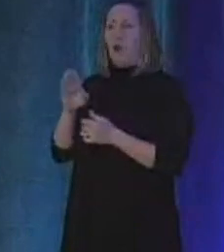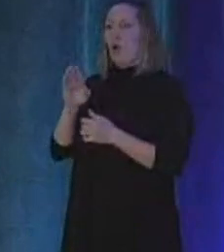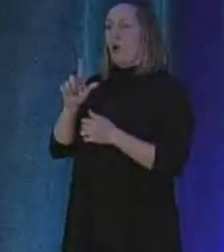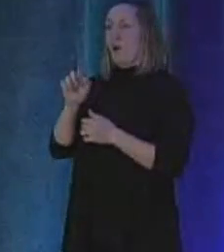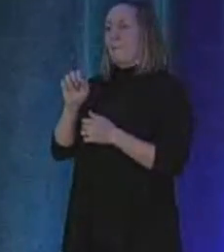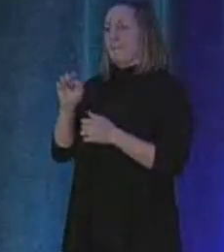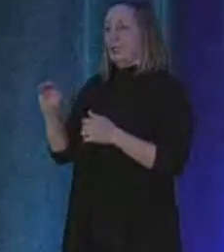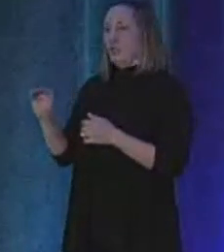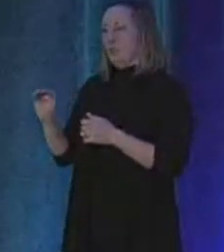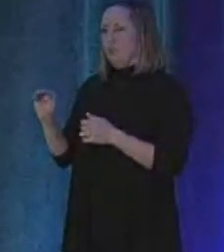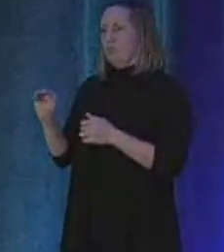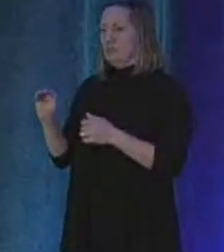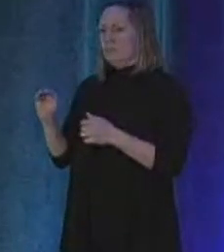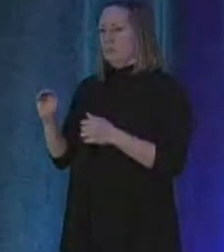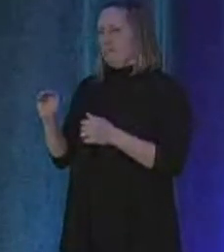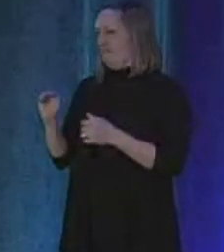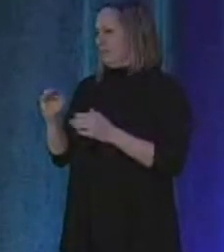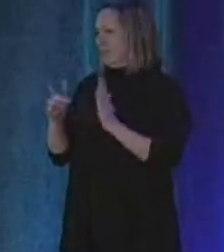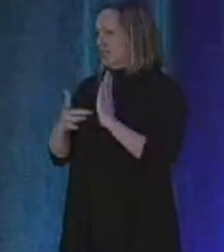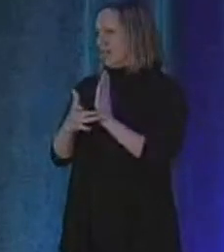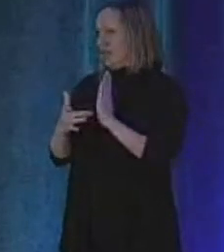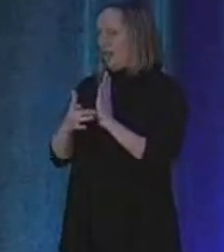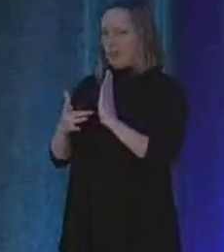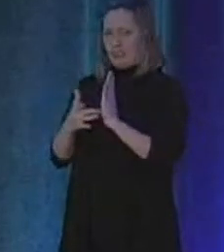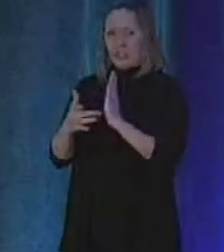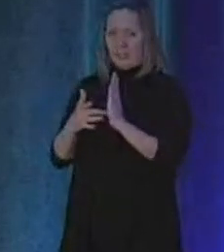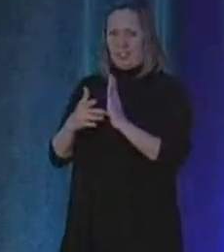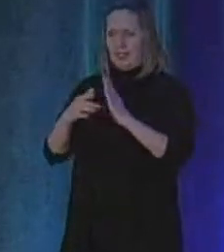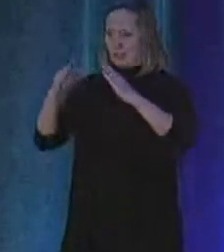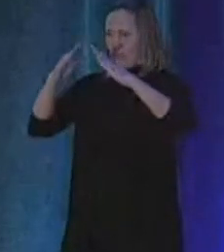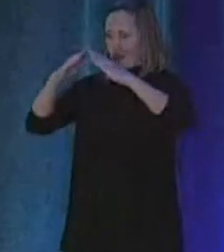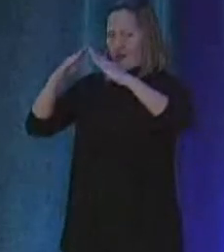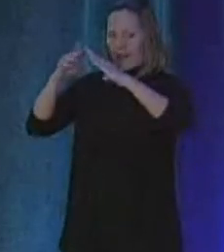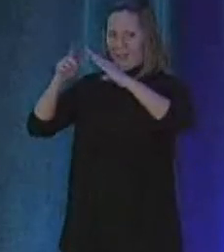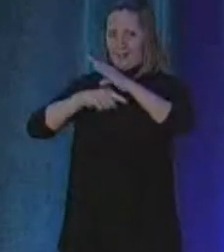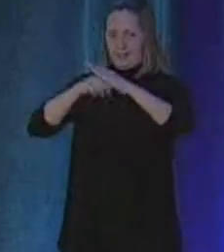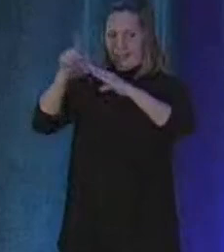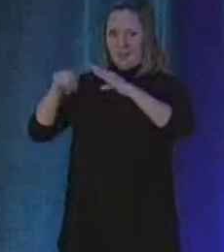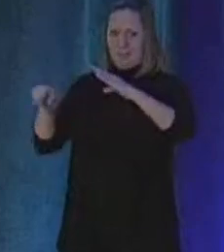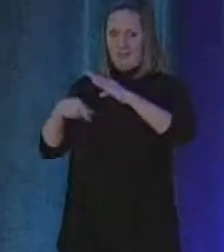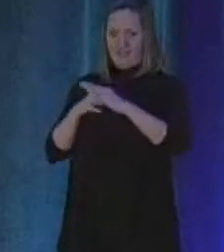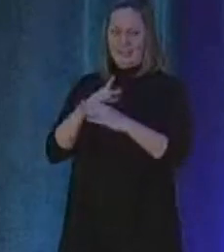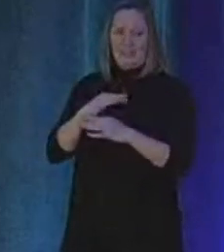is, generally speaking, Vercel guy, triangle. I just noticed that.